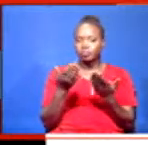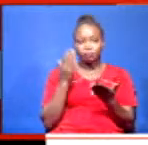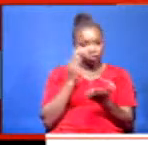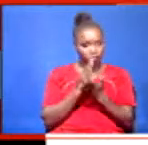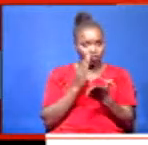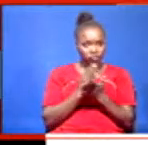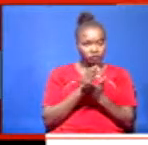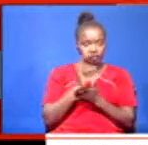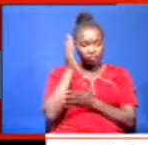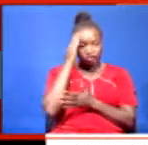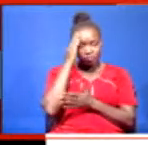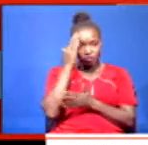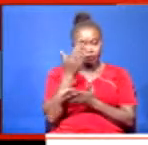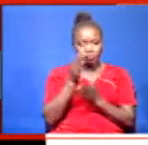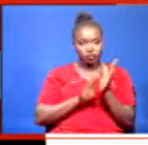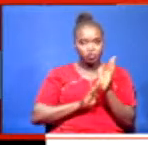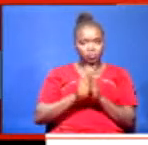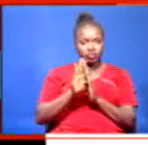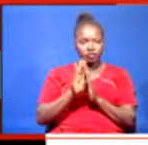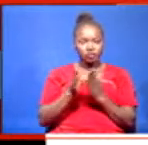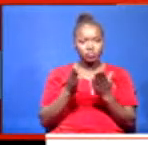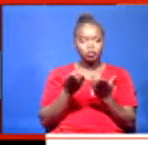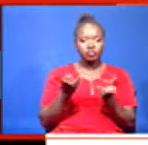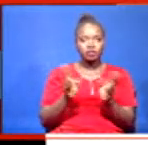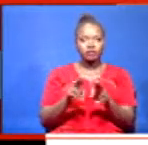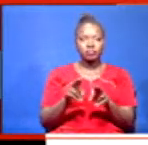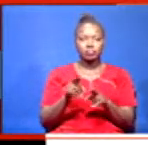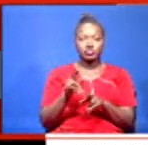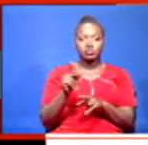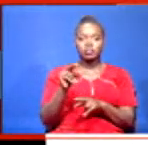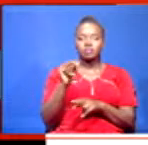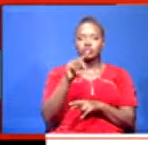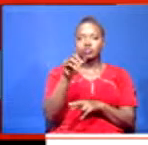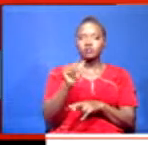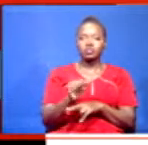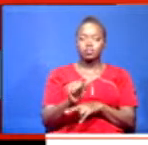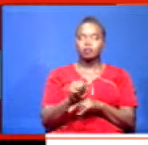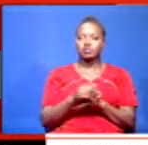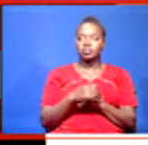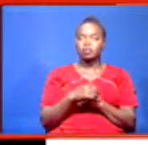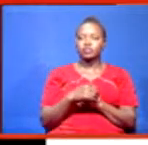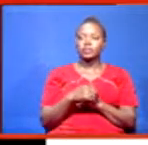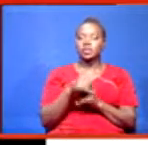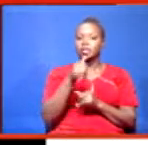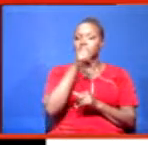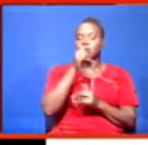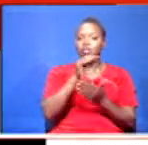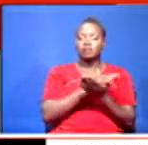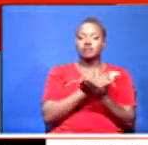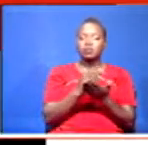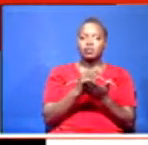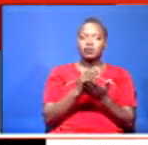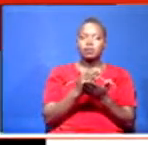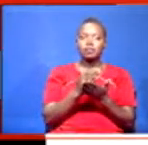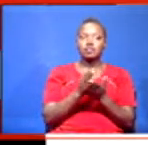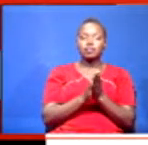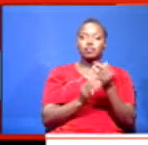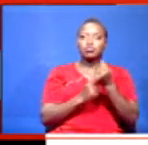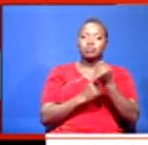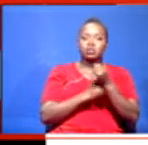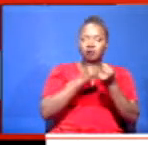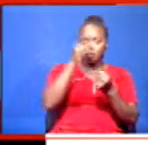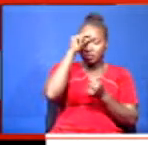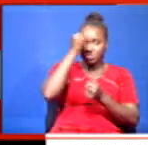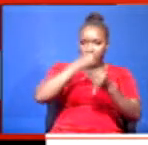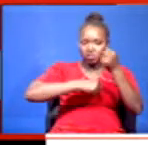much development is taking place at the Technopolis. Well, private sector players have backed the government's move to